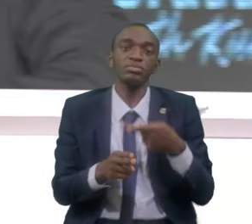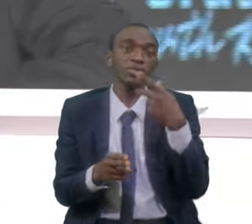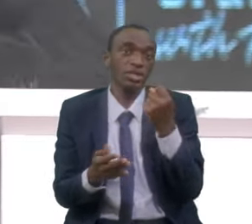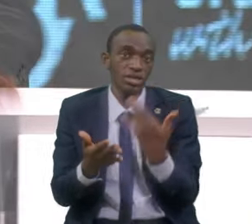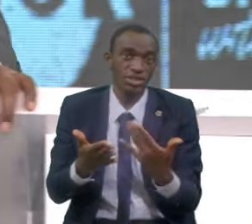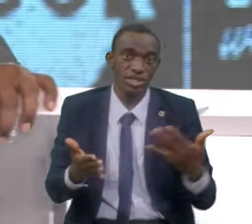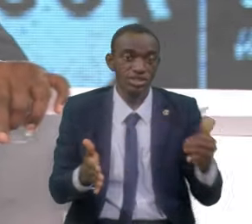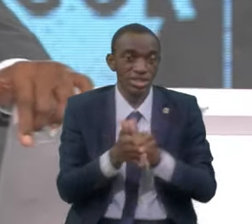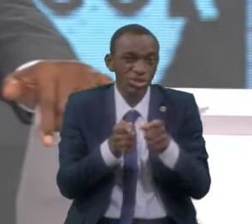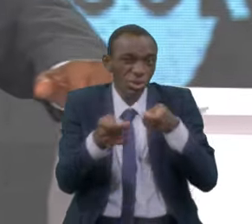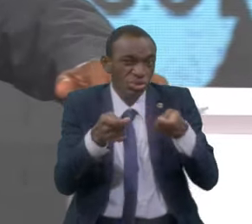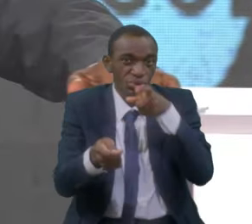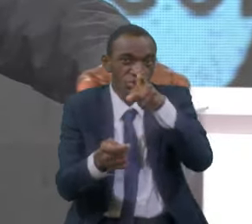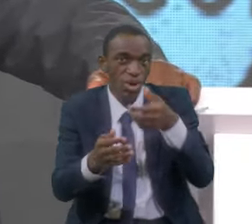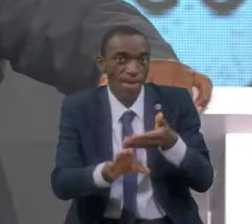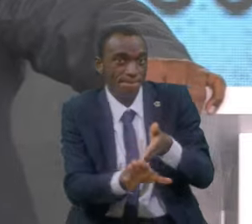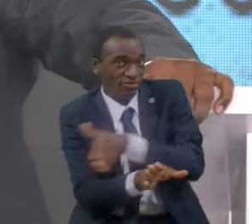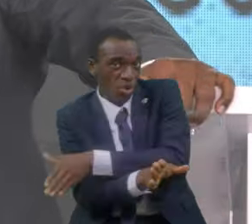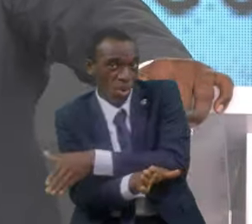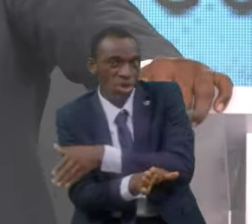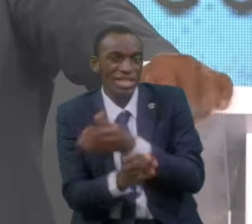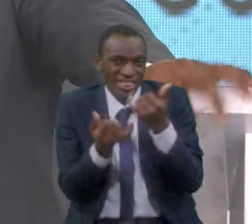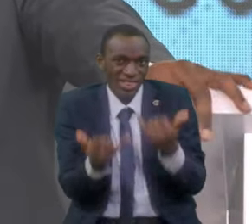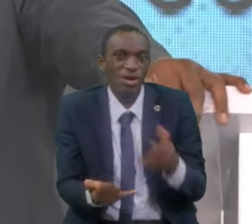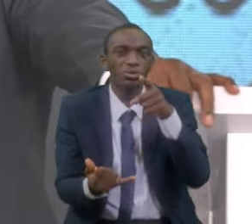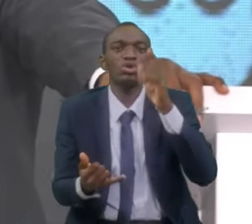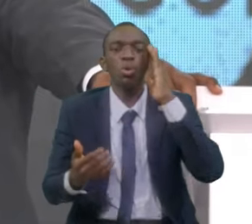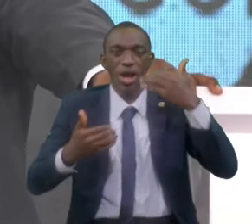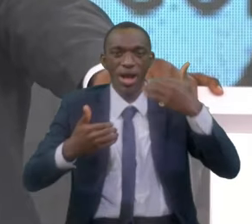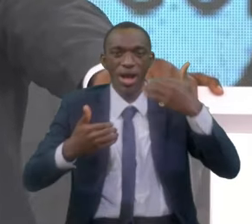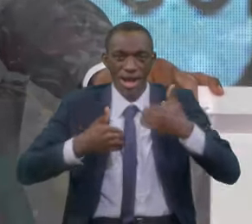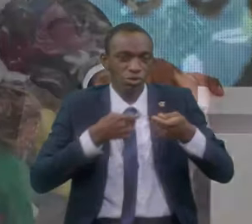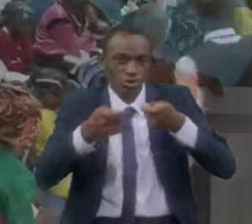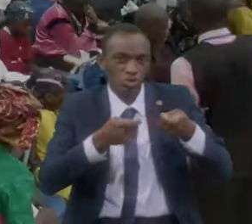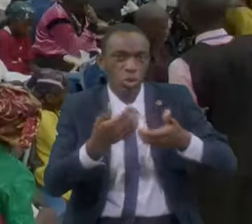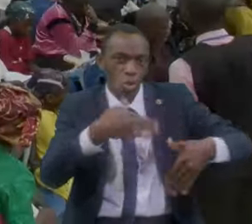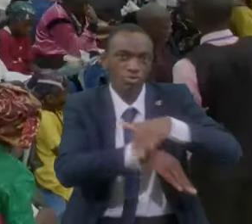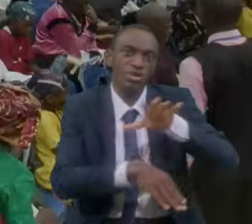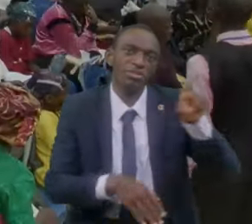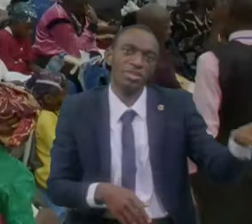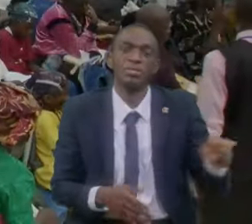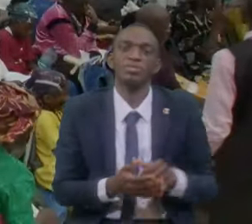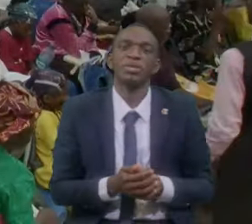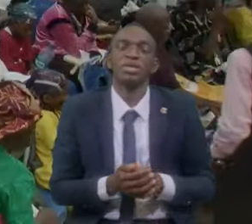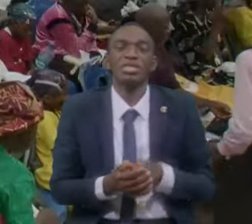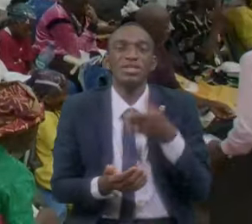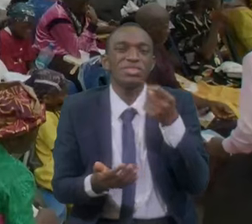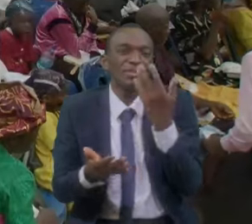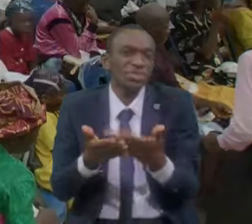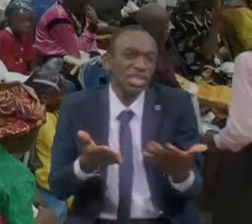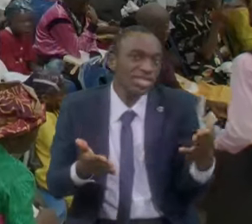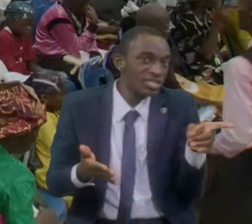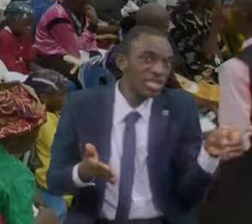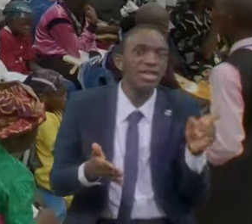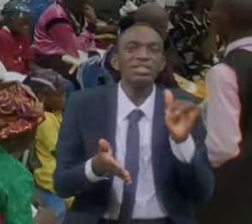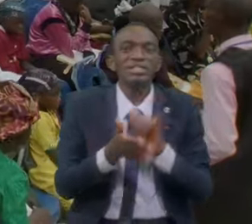over you before, now you will have dominion over them. The things that used to put